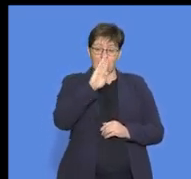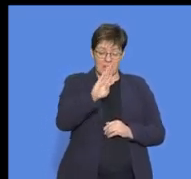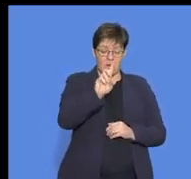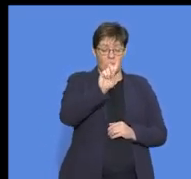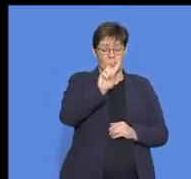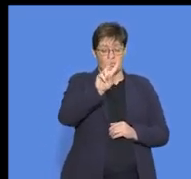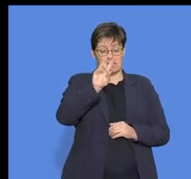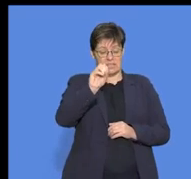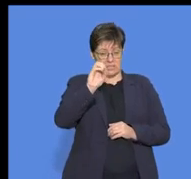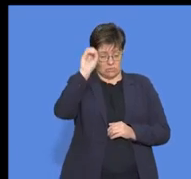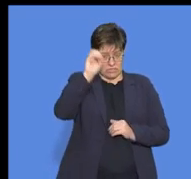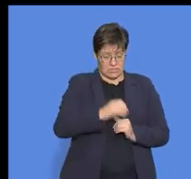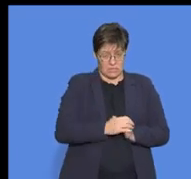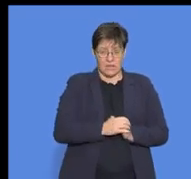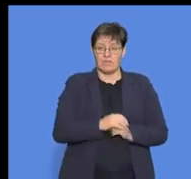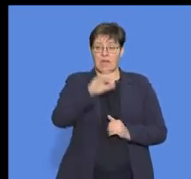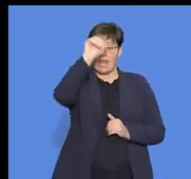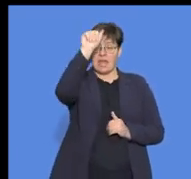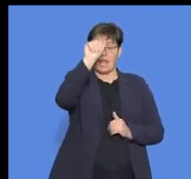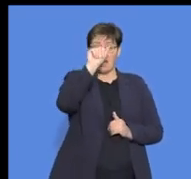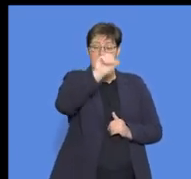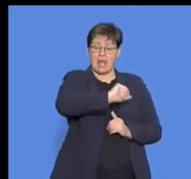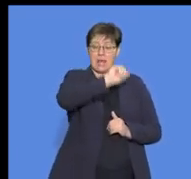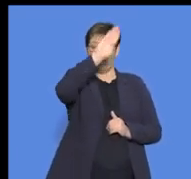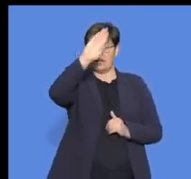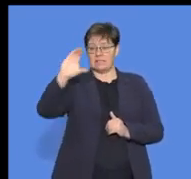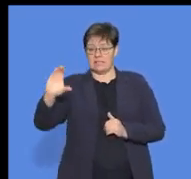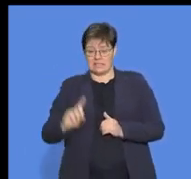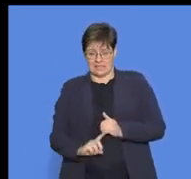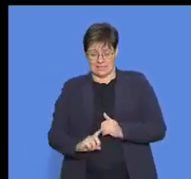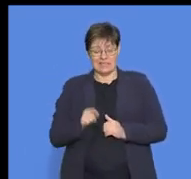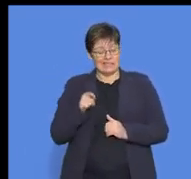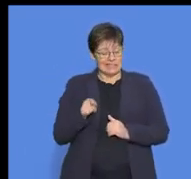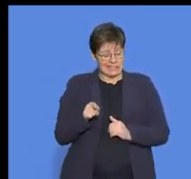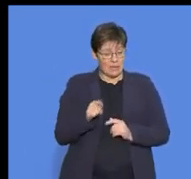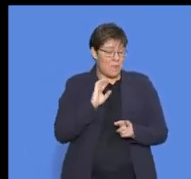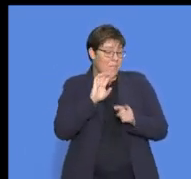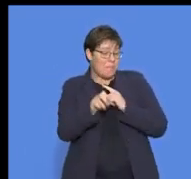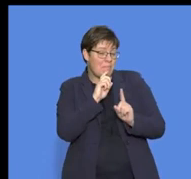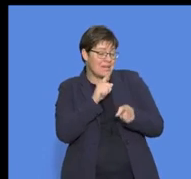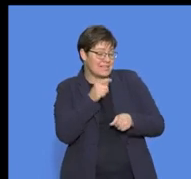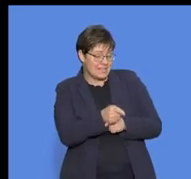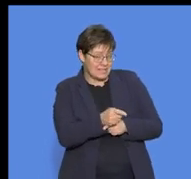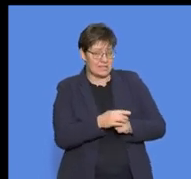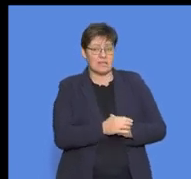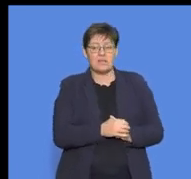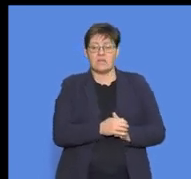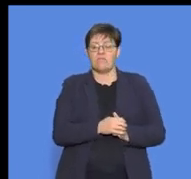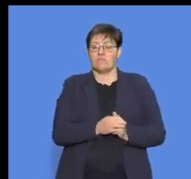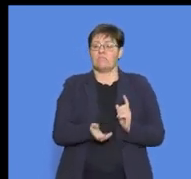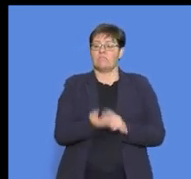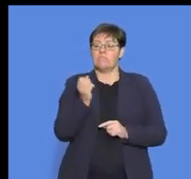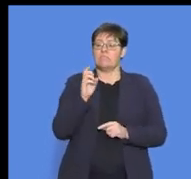degrees. So in order to prove that ABCD is a cyclic quad, in this case, if we can find the value of